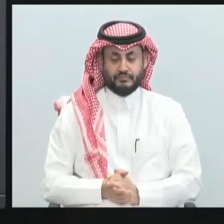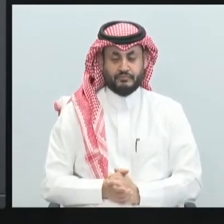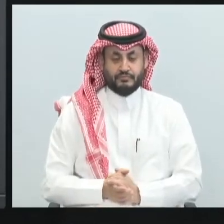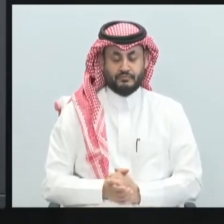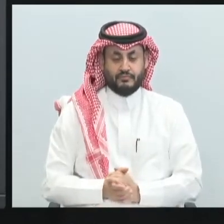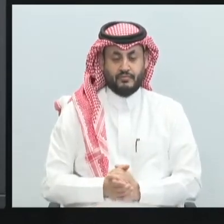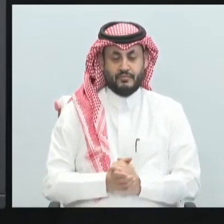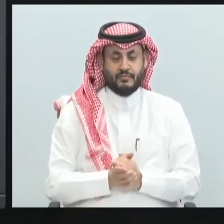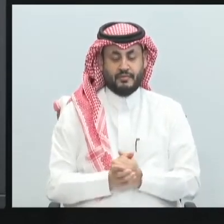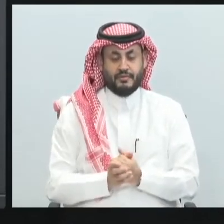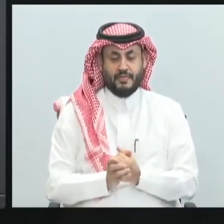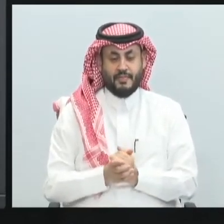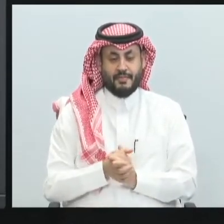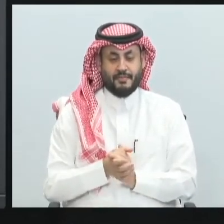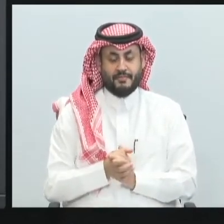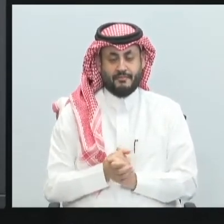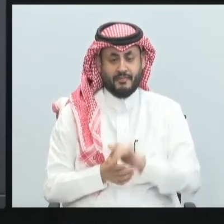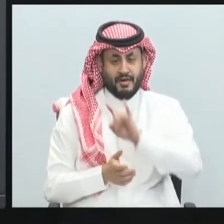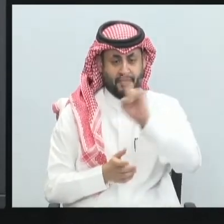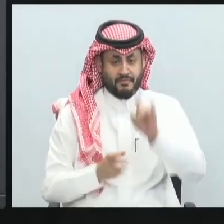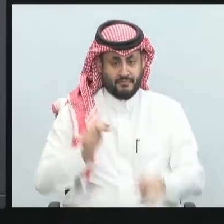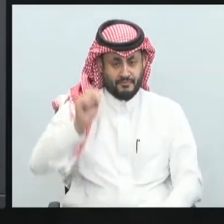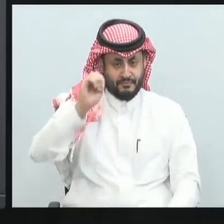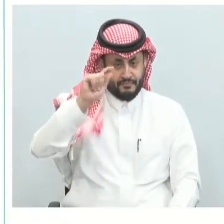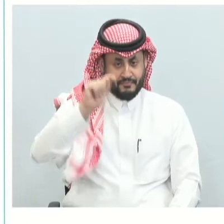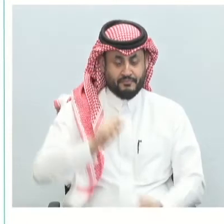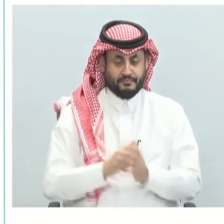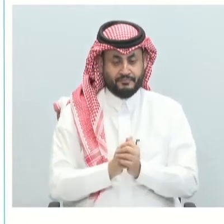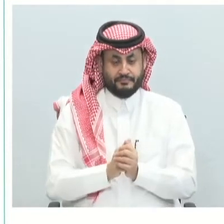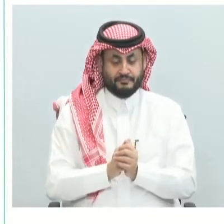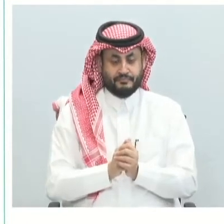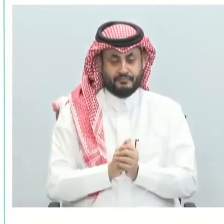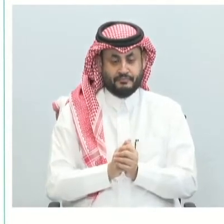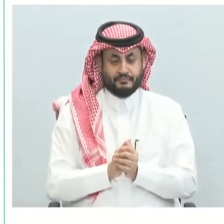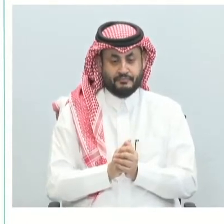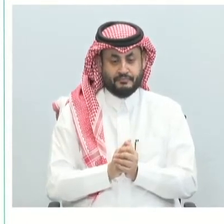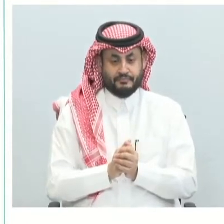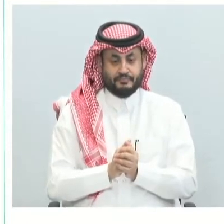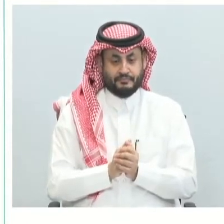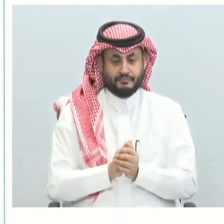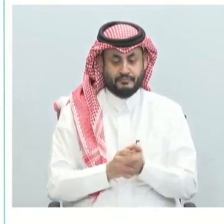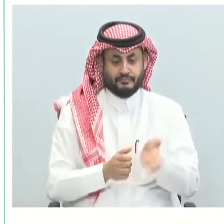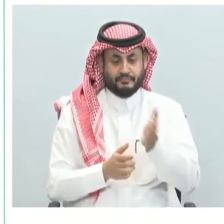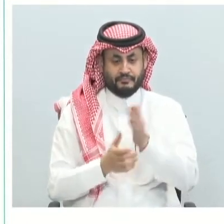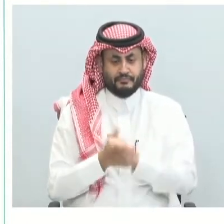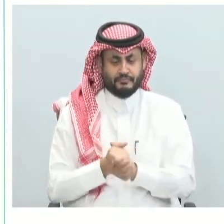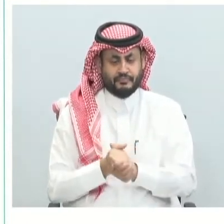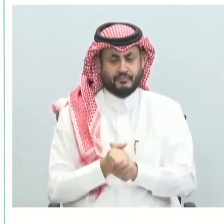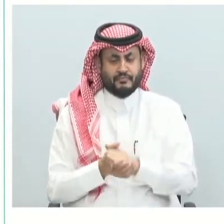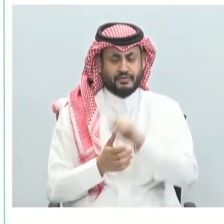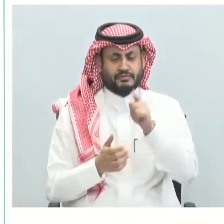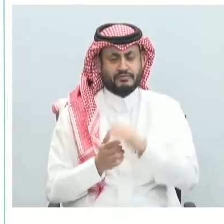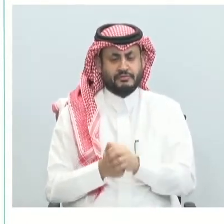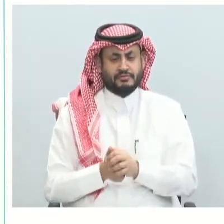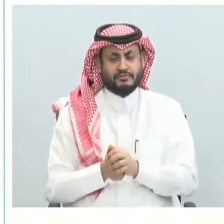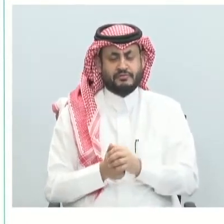Okay, so this man says what? I am not. Excellent. Now, we have a question here. Listen and